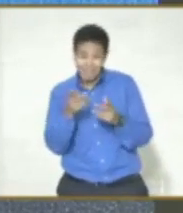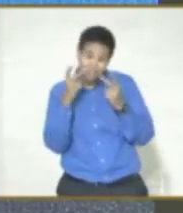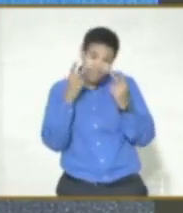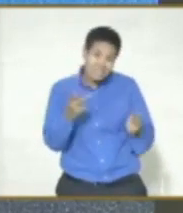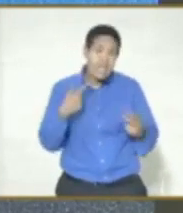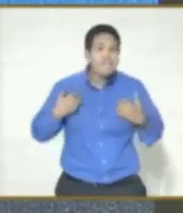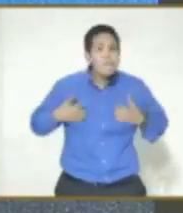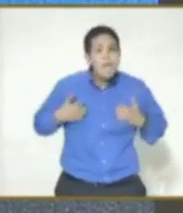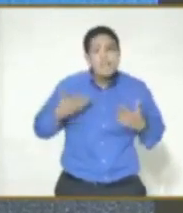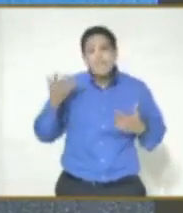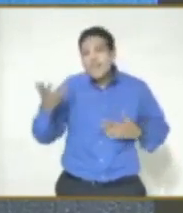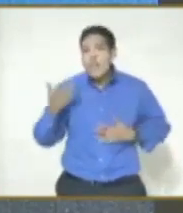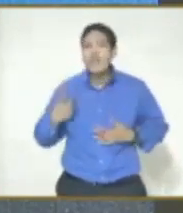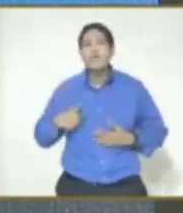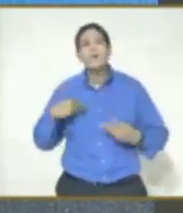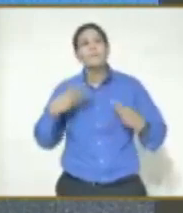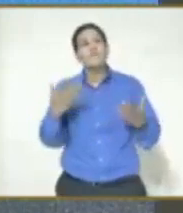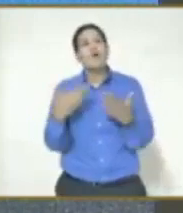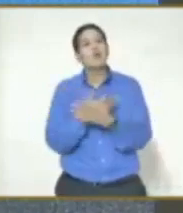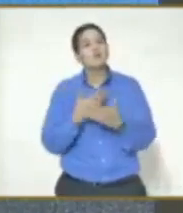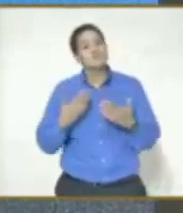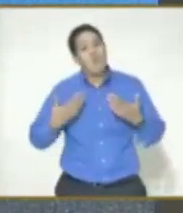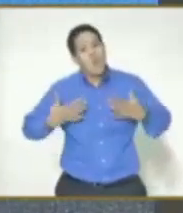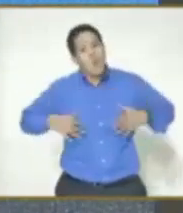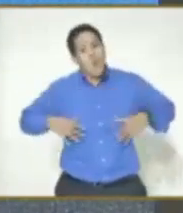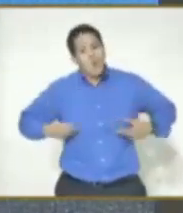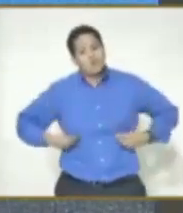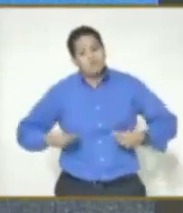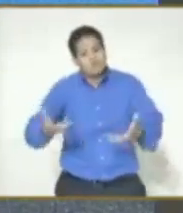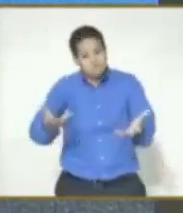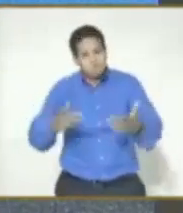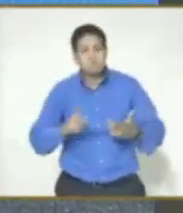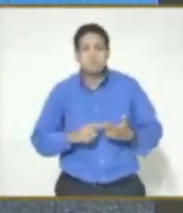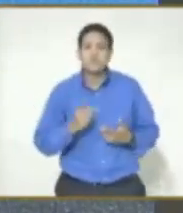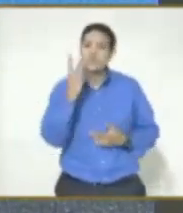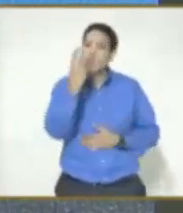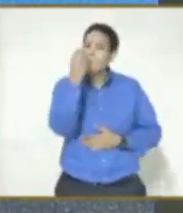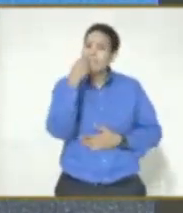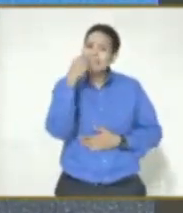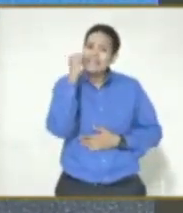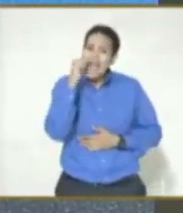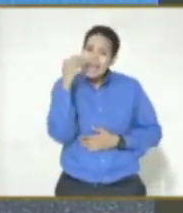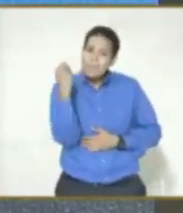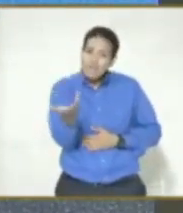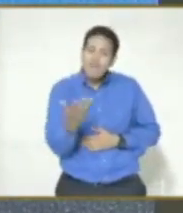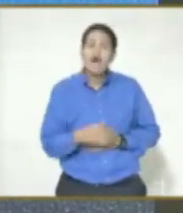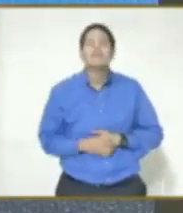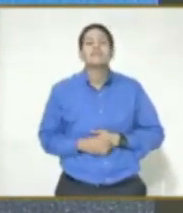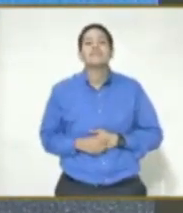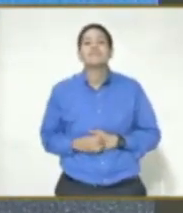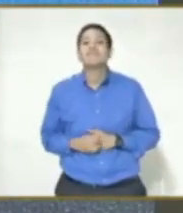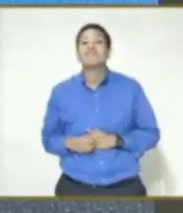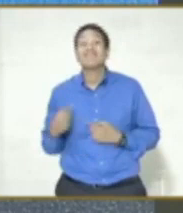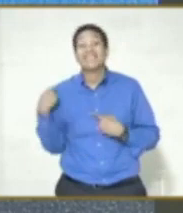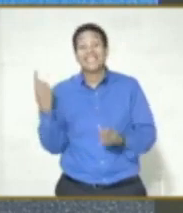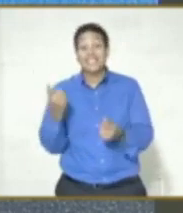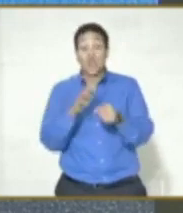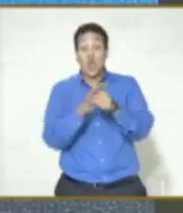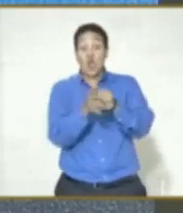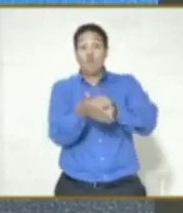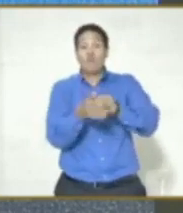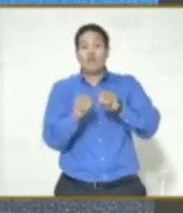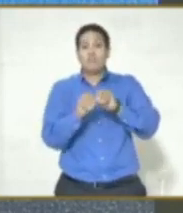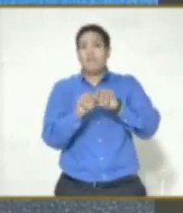have a bath. We provide them with clothes. We provide them with 2 meals per day, and also, since the COVID-19